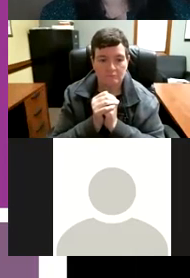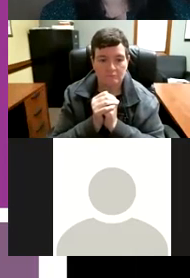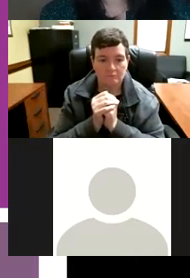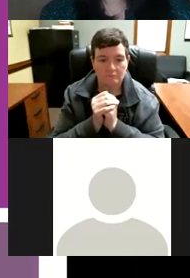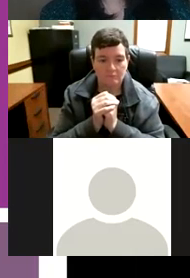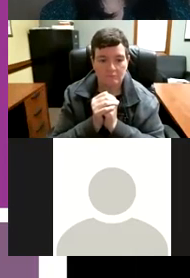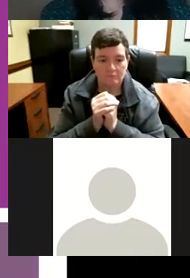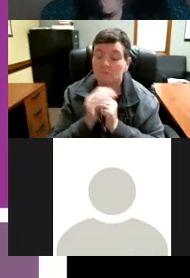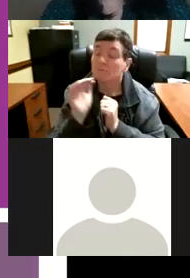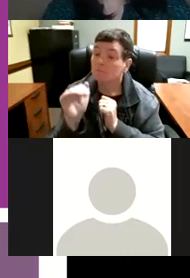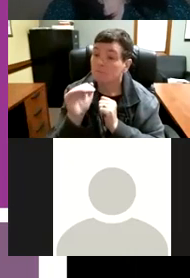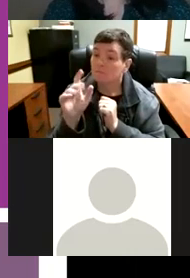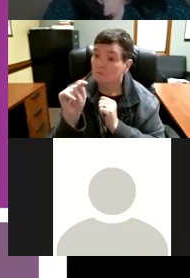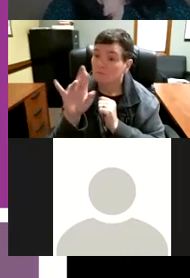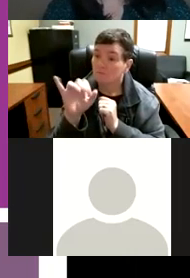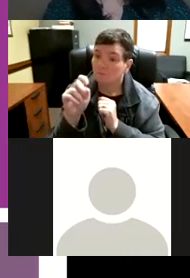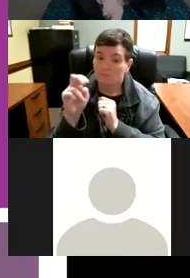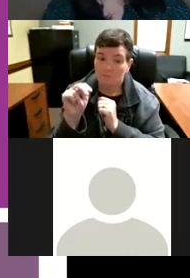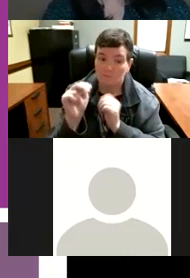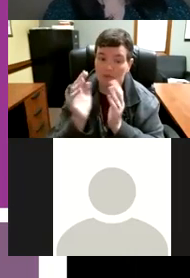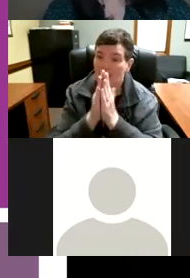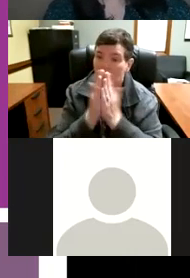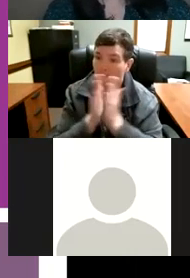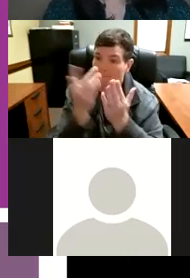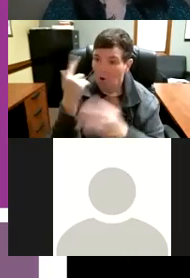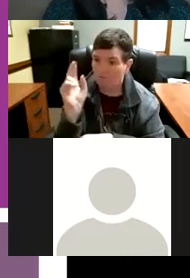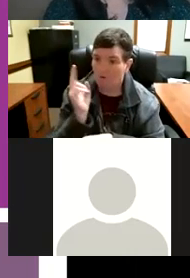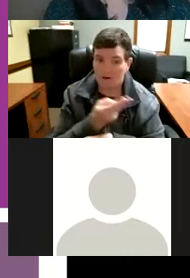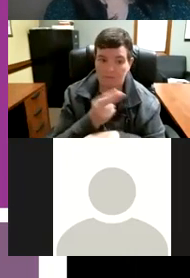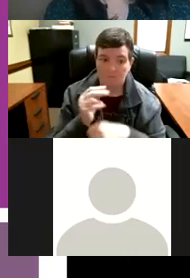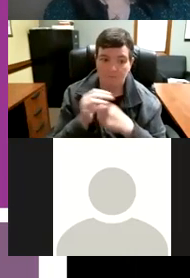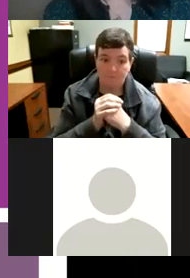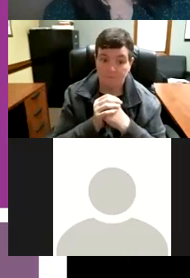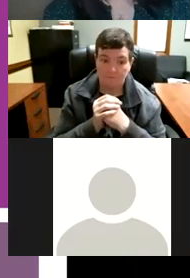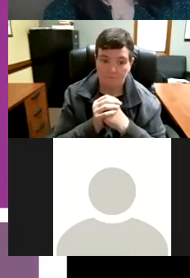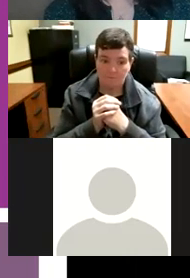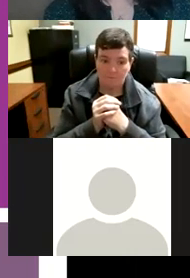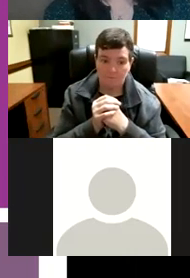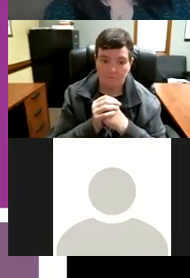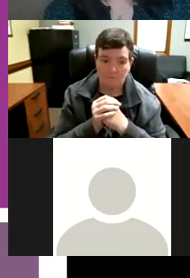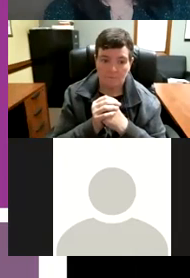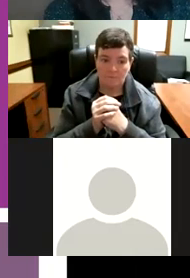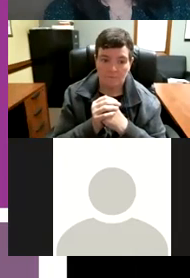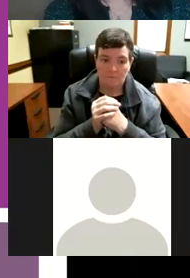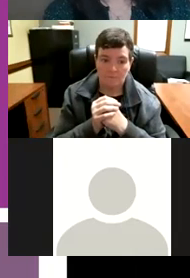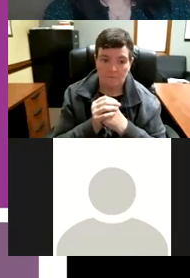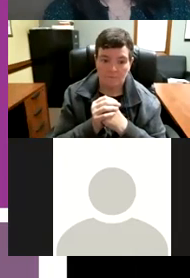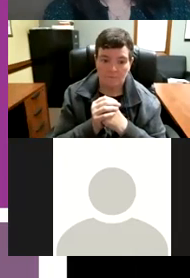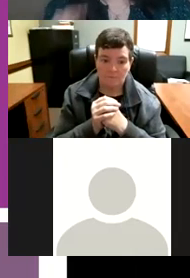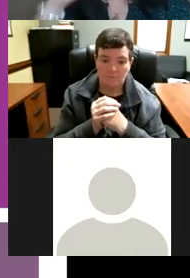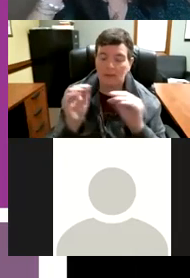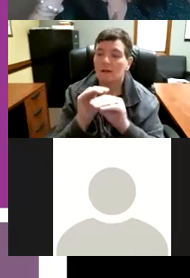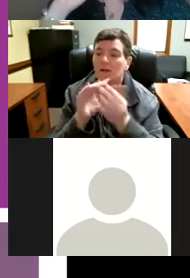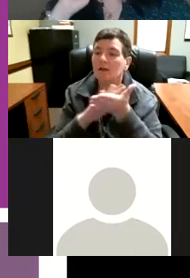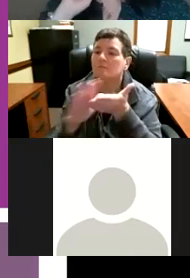it. So Tristan, I have a book for us. Oh, let's see. We can push